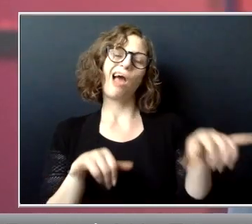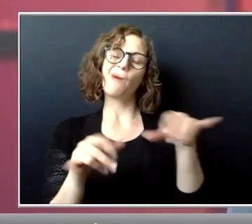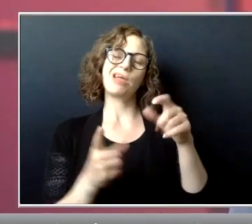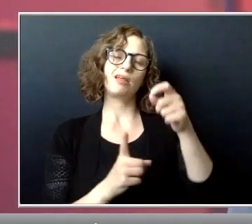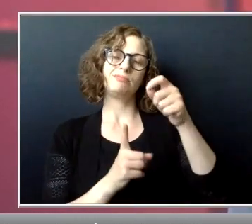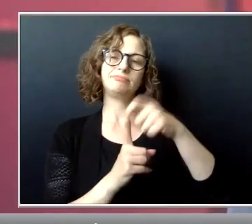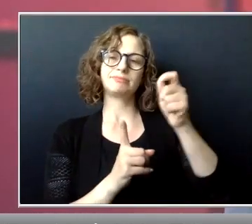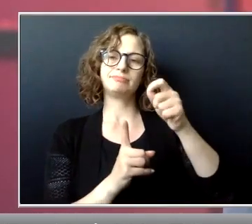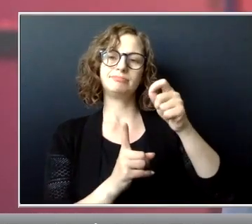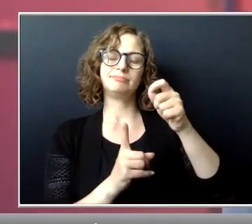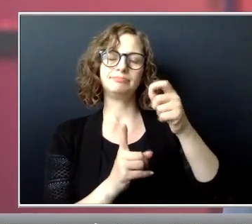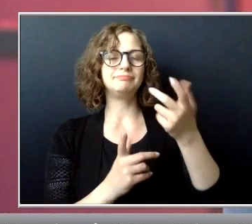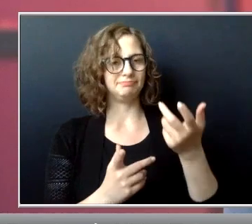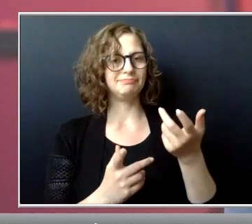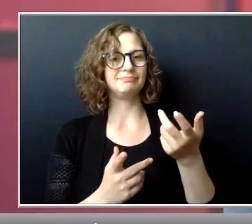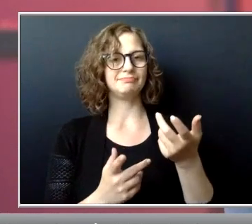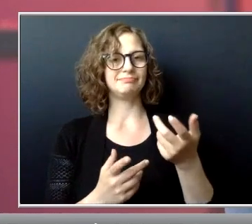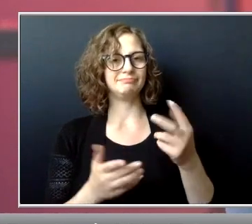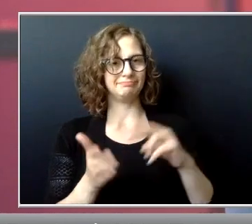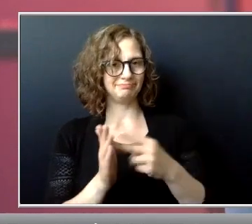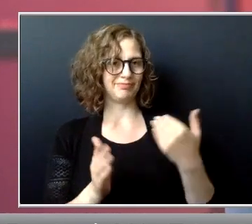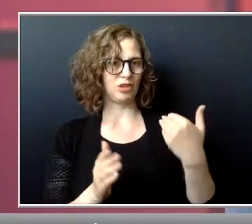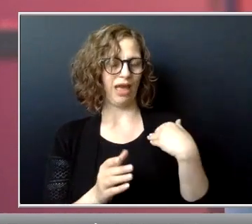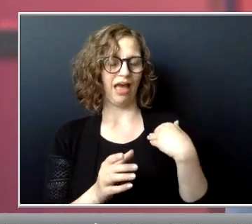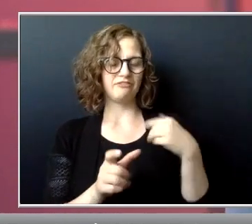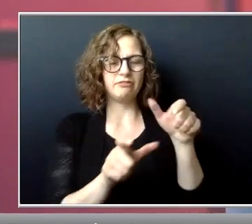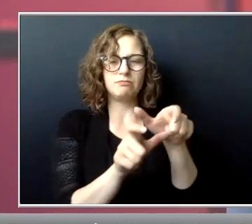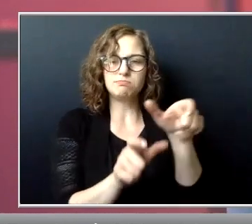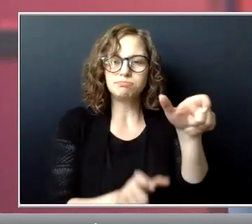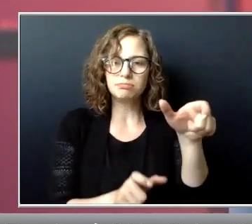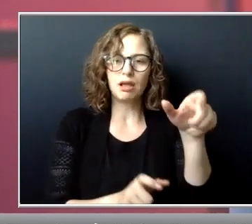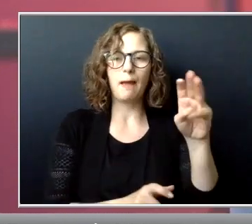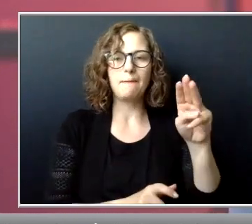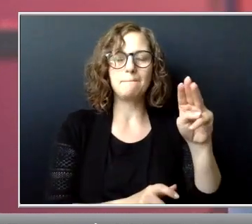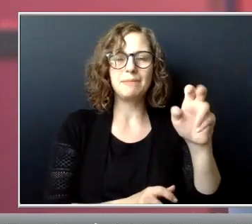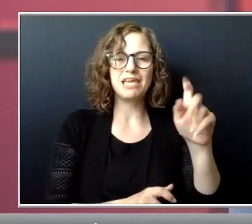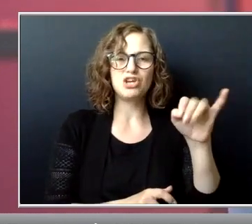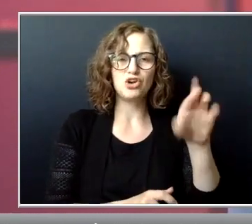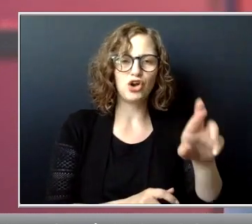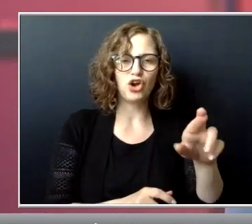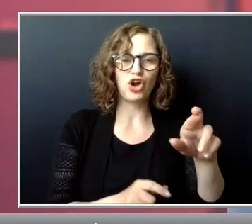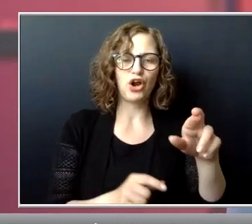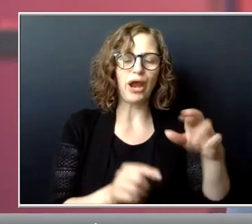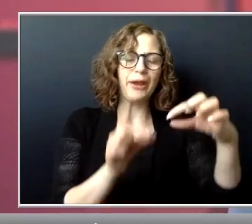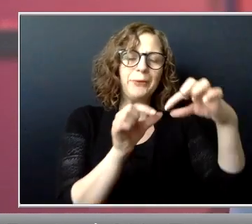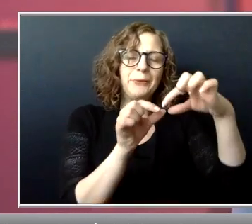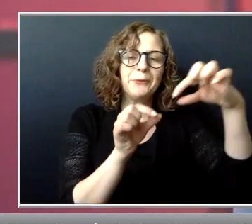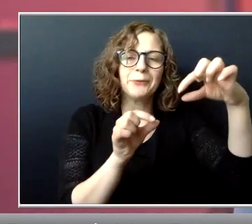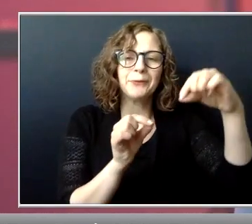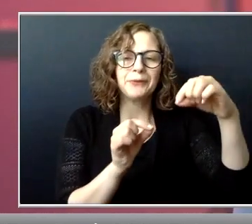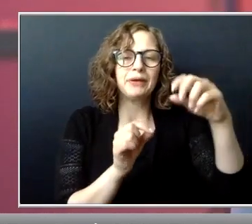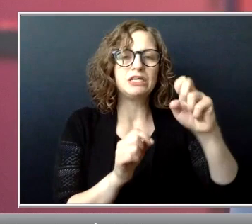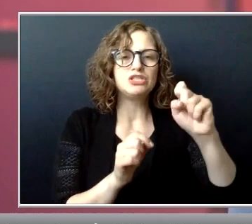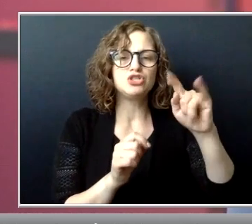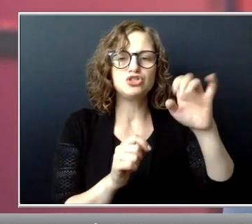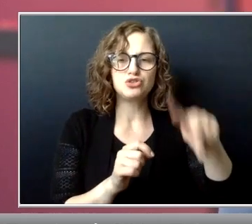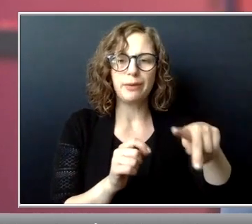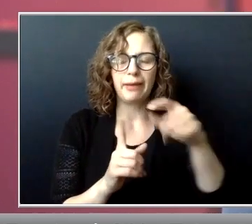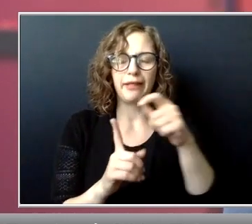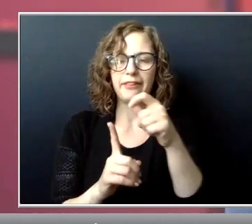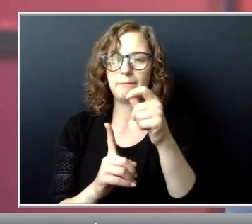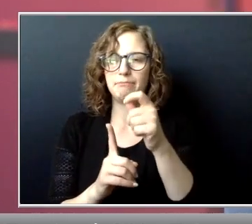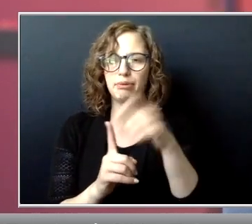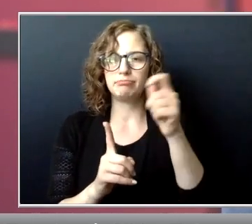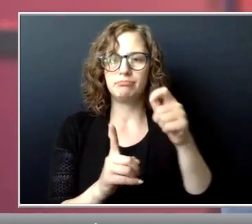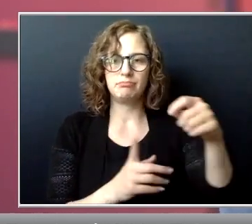So that's where you have a meter, a test strip, and then you poke your finger and test the little bit of blood, and it'll tell you your blood sugar at that moment